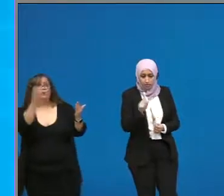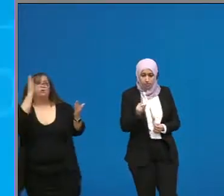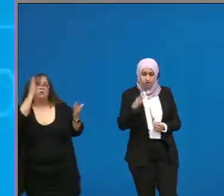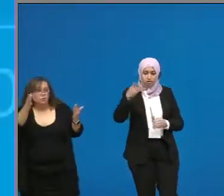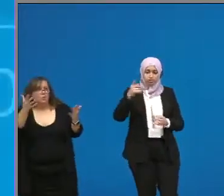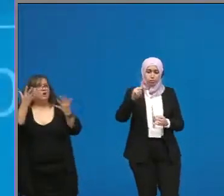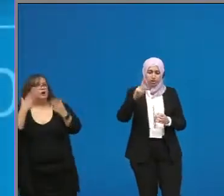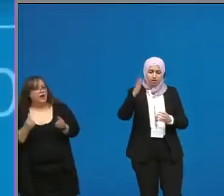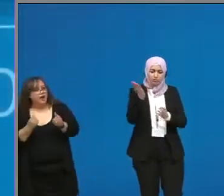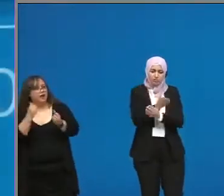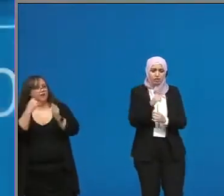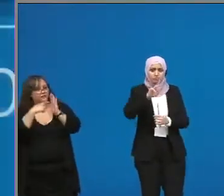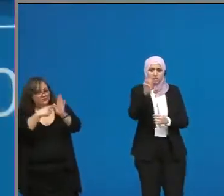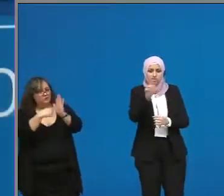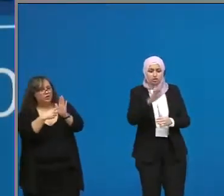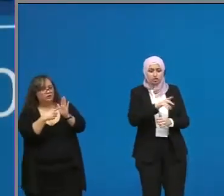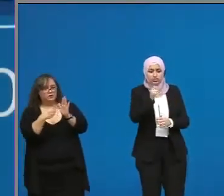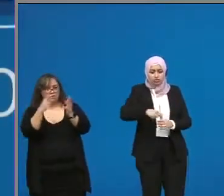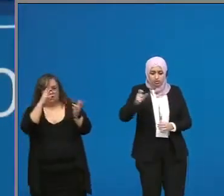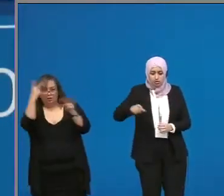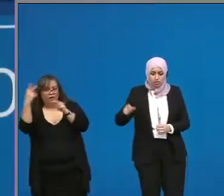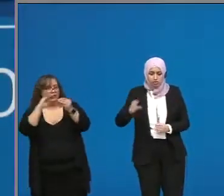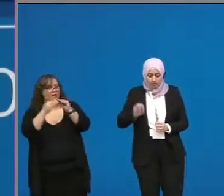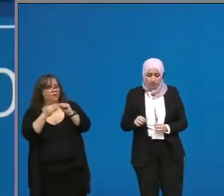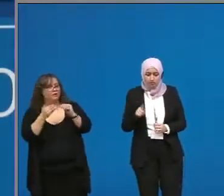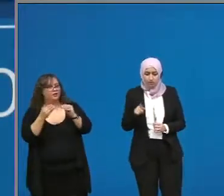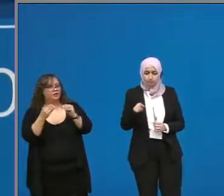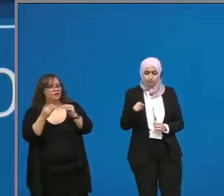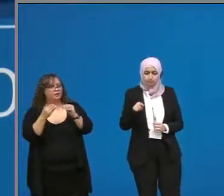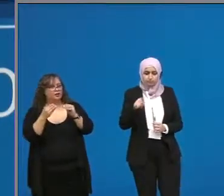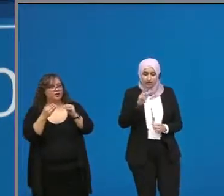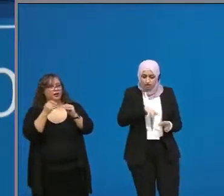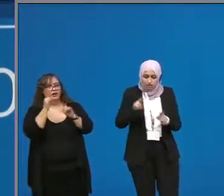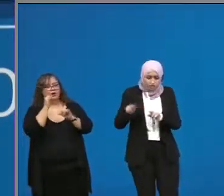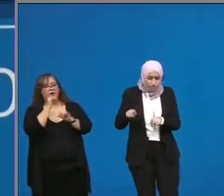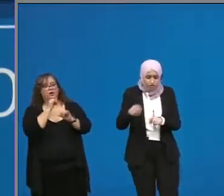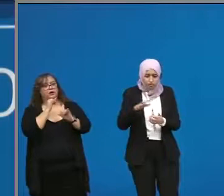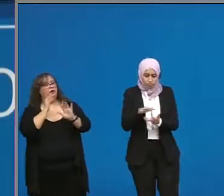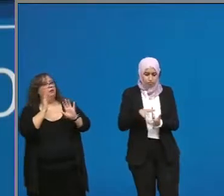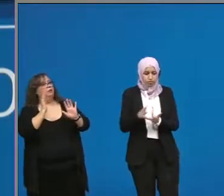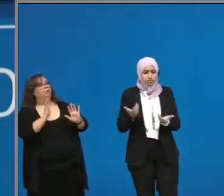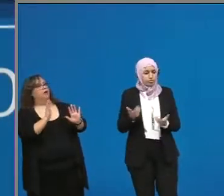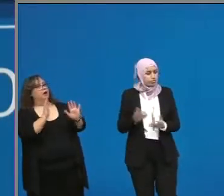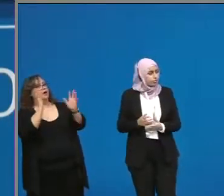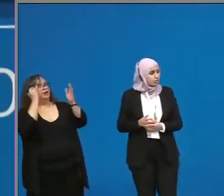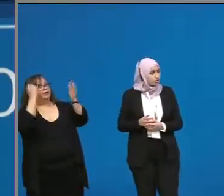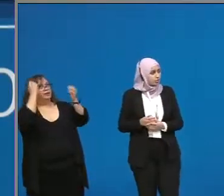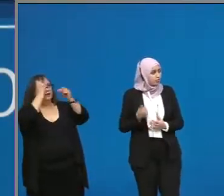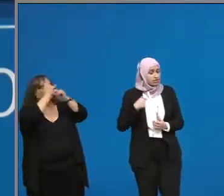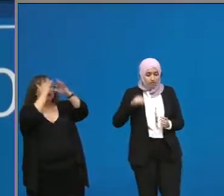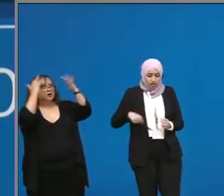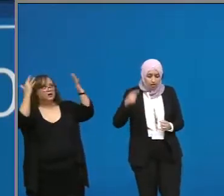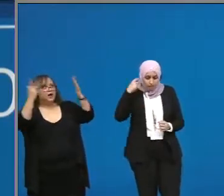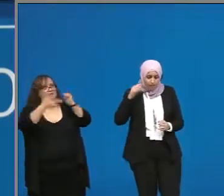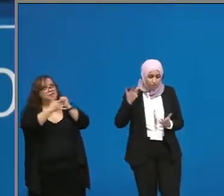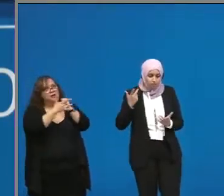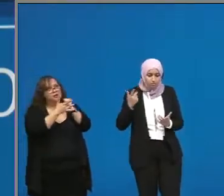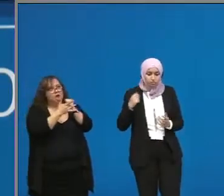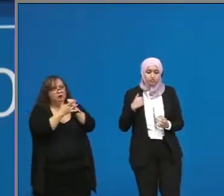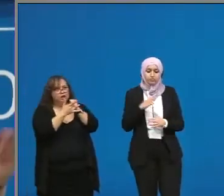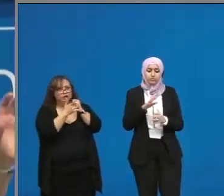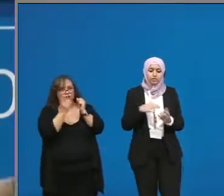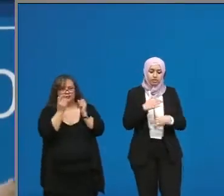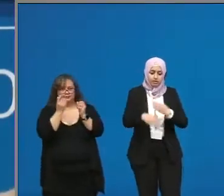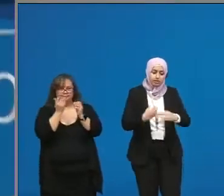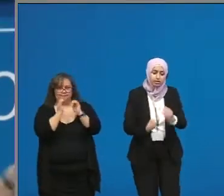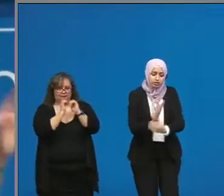anything specific. But think about the fact that if we think about technology carefully and we put it in place for everybody, every one of those